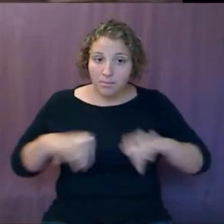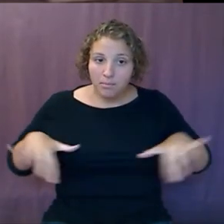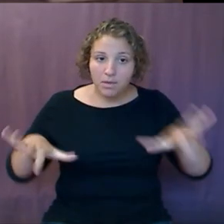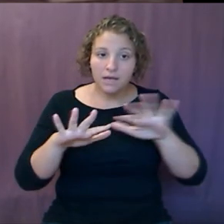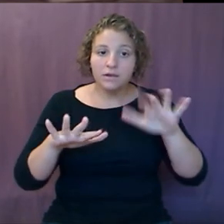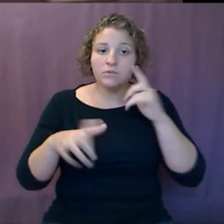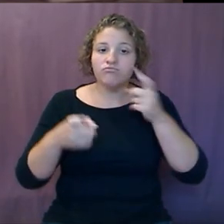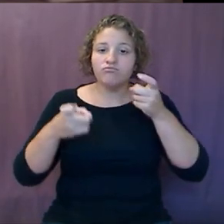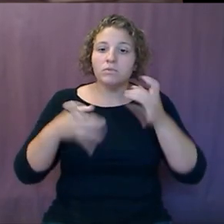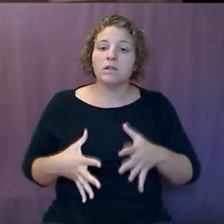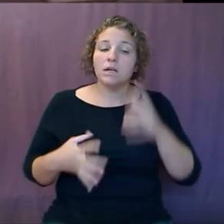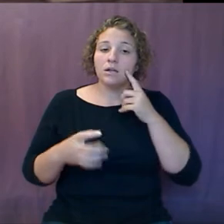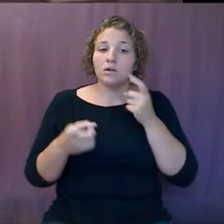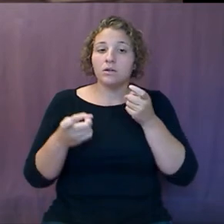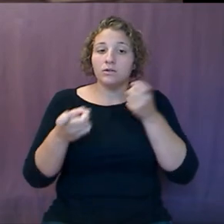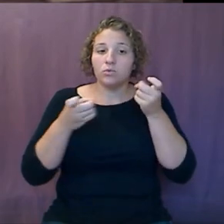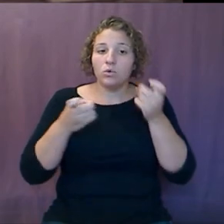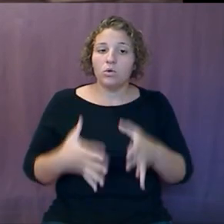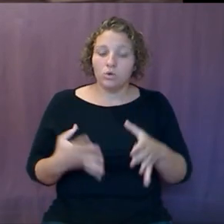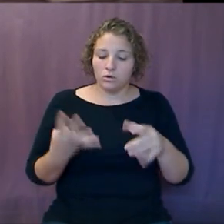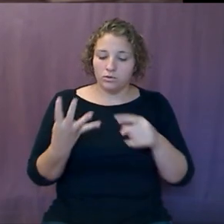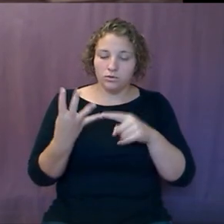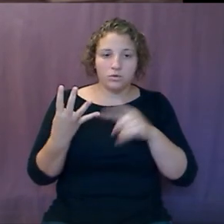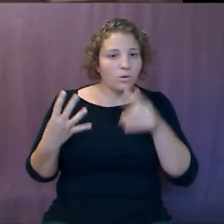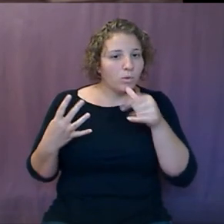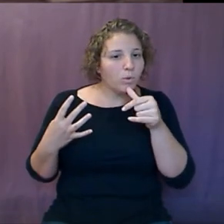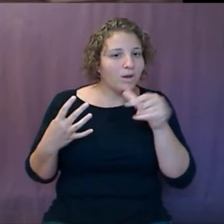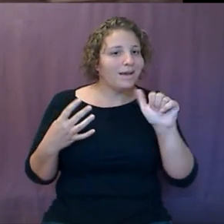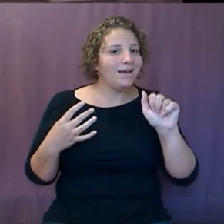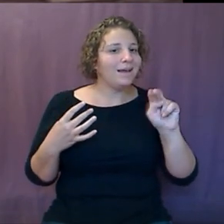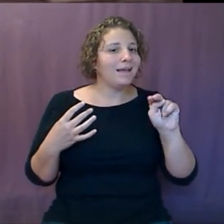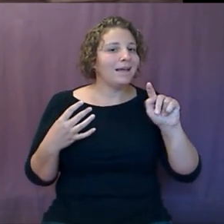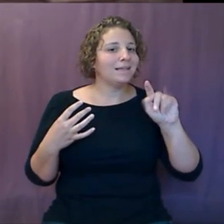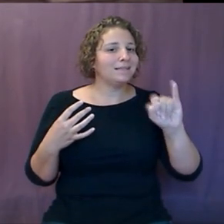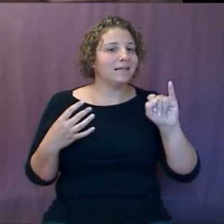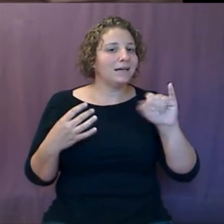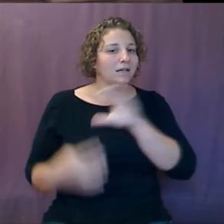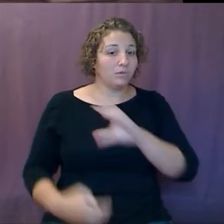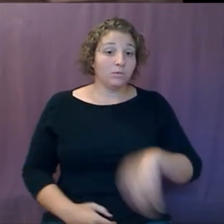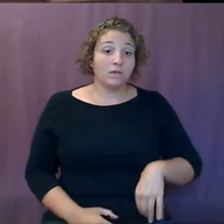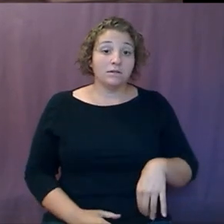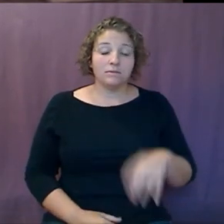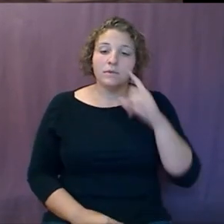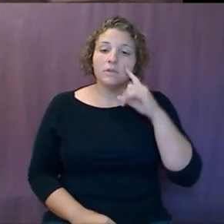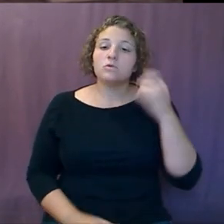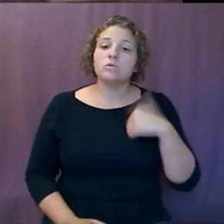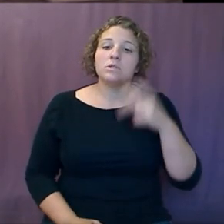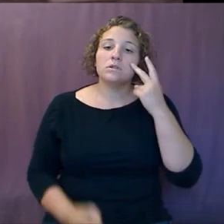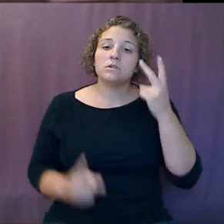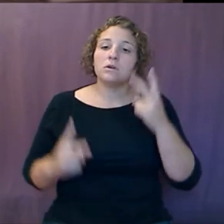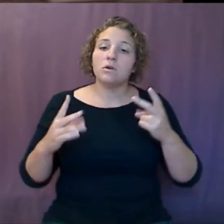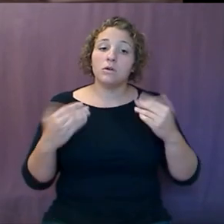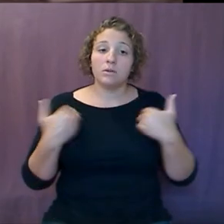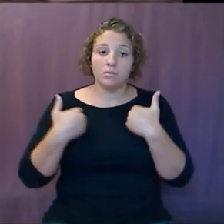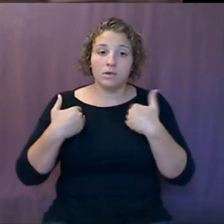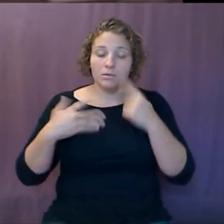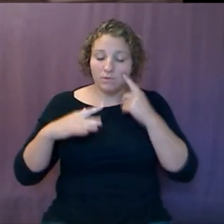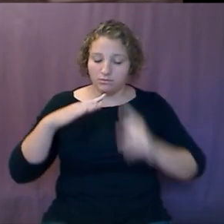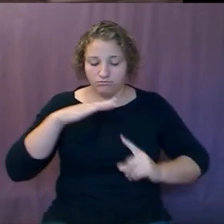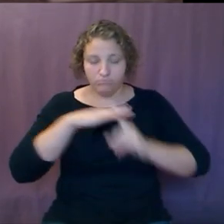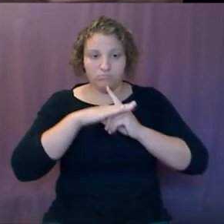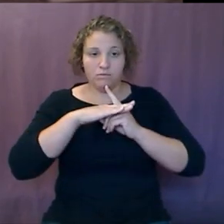ruler we know him as the Antichrist and so again he stood upon the sand of the sea he saw beast rise out of the sea having seven